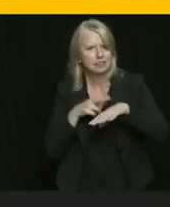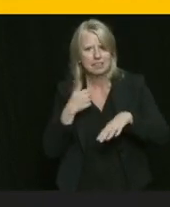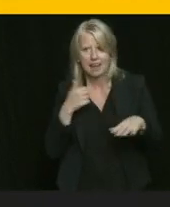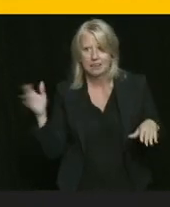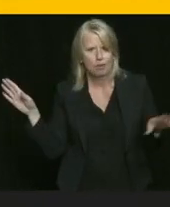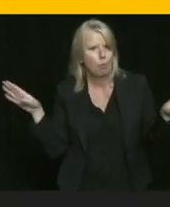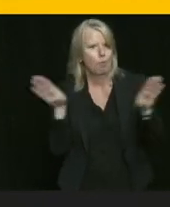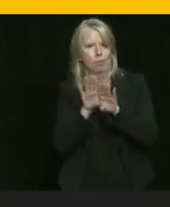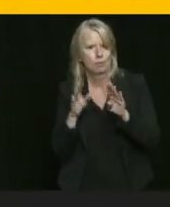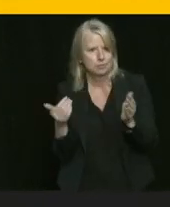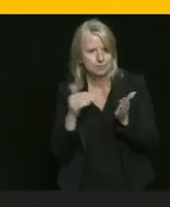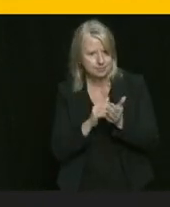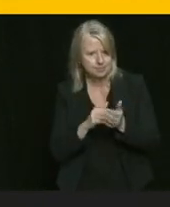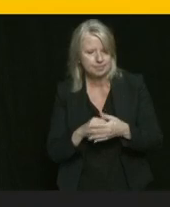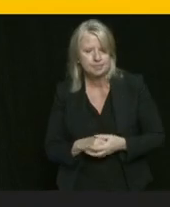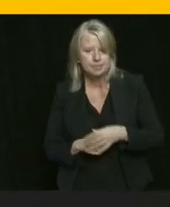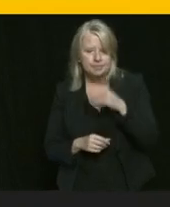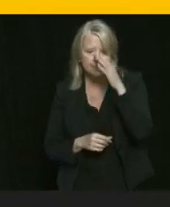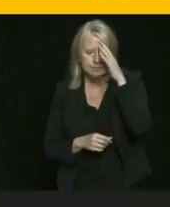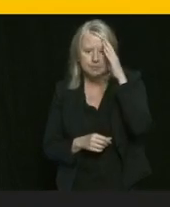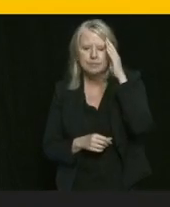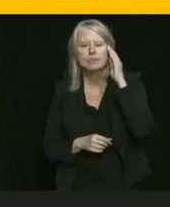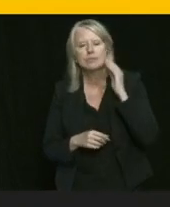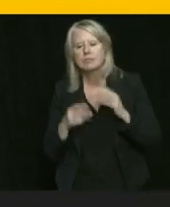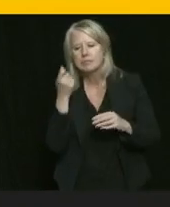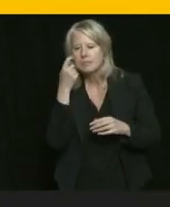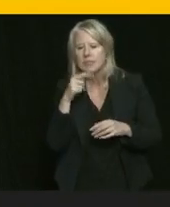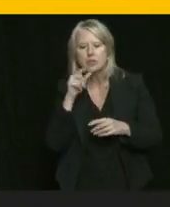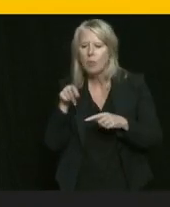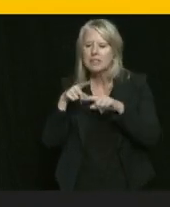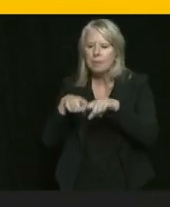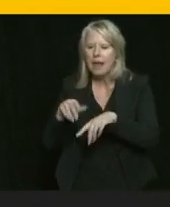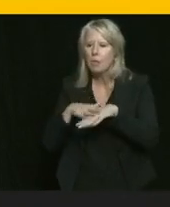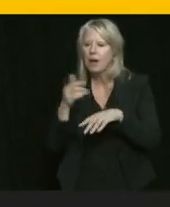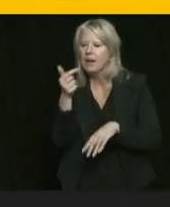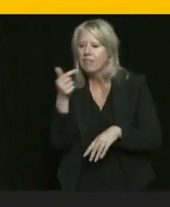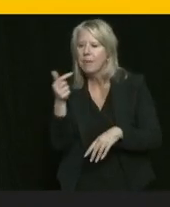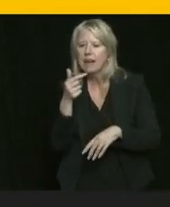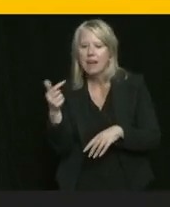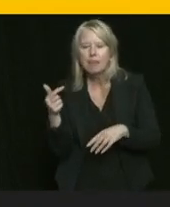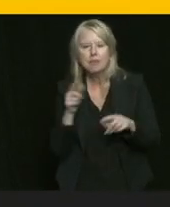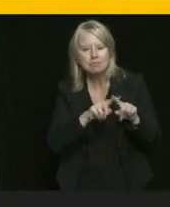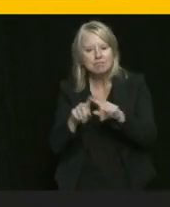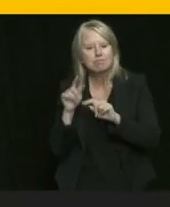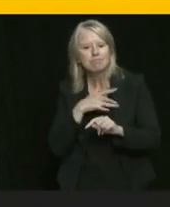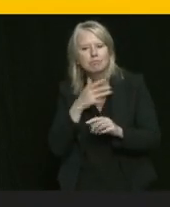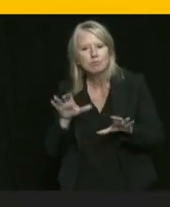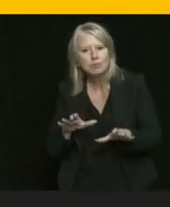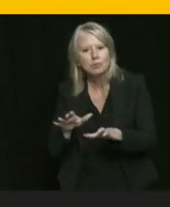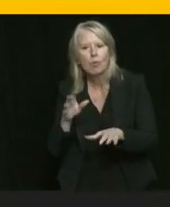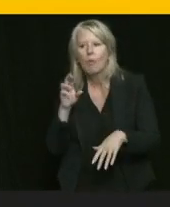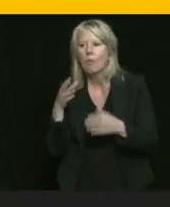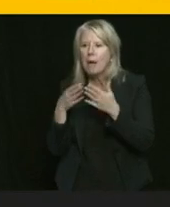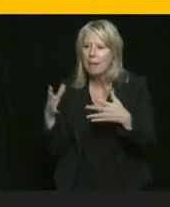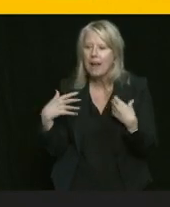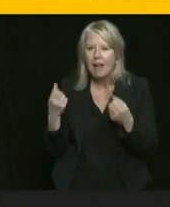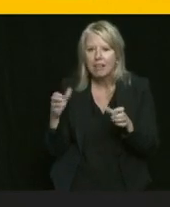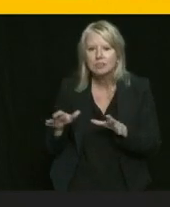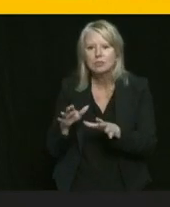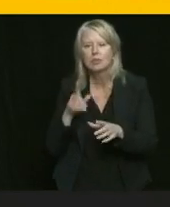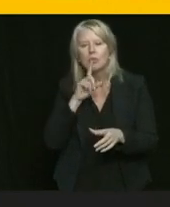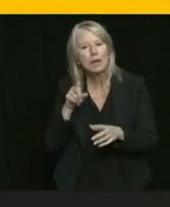But it doesn't only depend on what the government and governments do or what public health does. It depends on